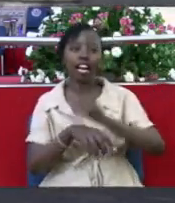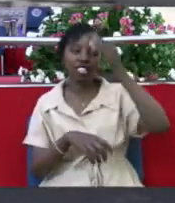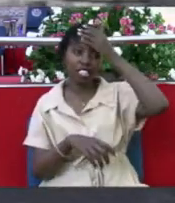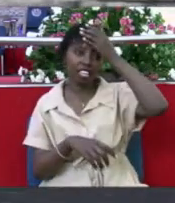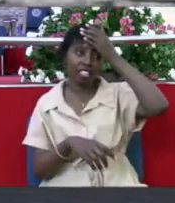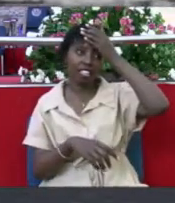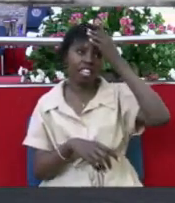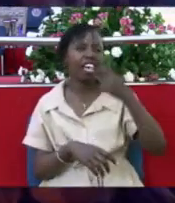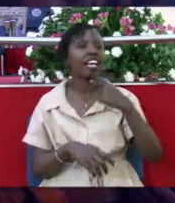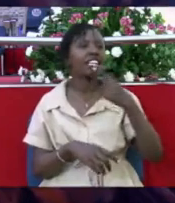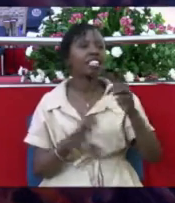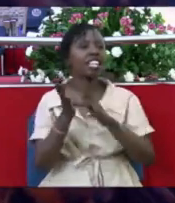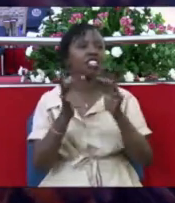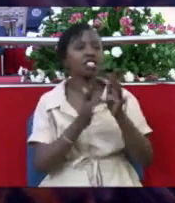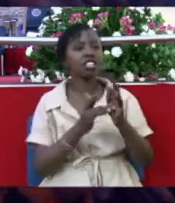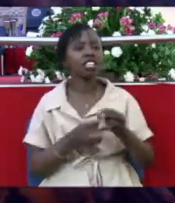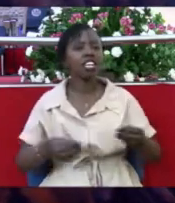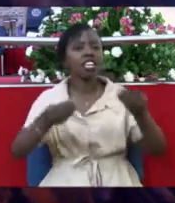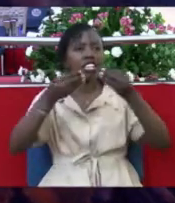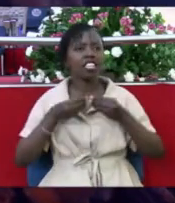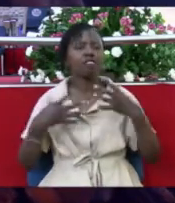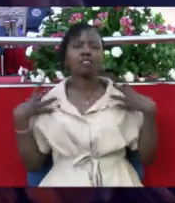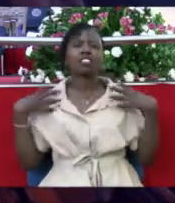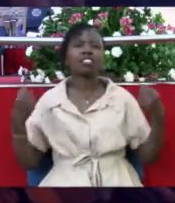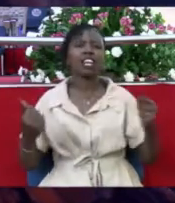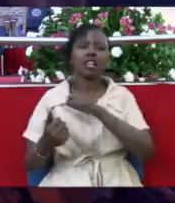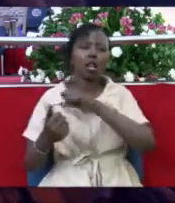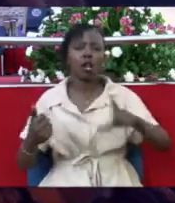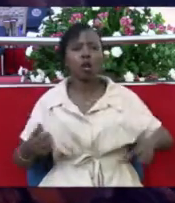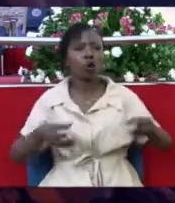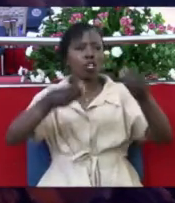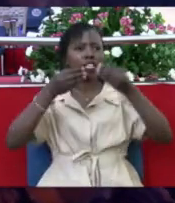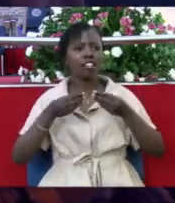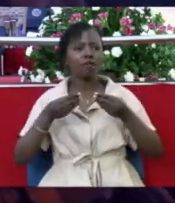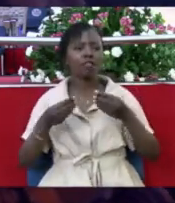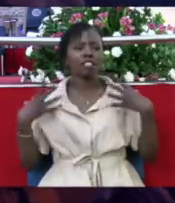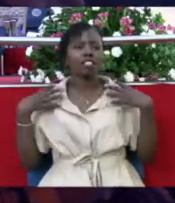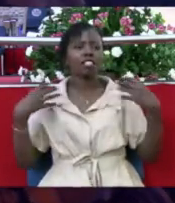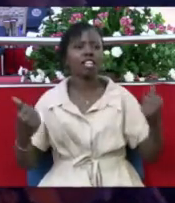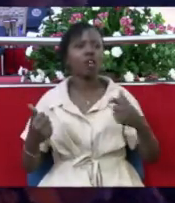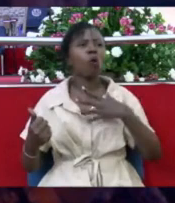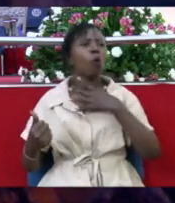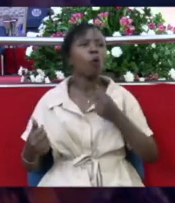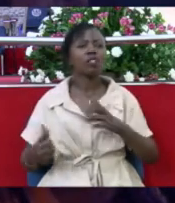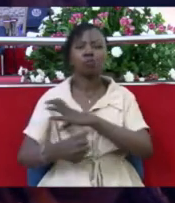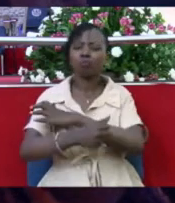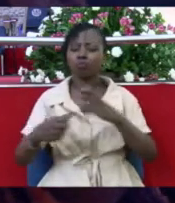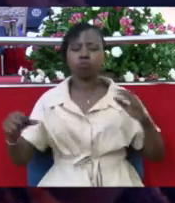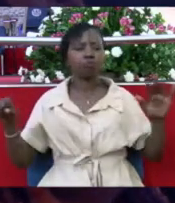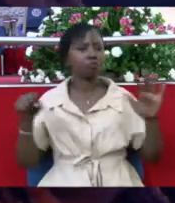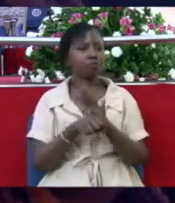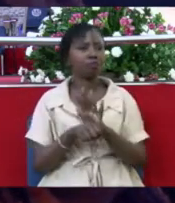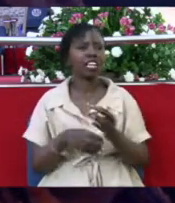Jesus, Jesus, give me strength. Yesu nipatie nguvu. Oh Lord, give me strength. Nipe nguvu. I want to be powerful. Nataka kuwa mwenye. Give